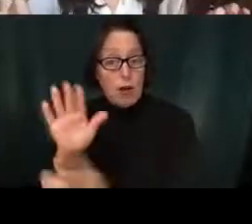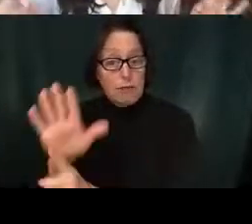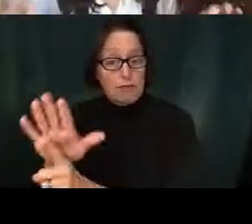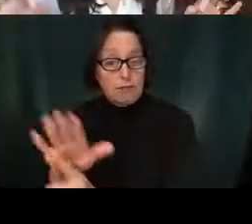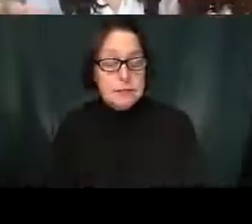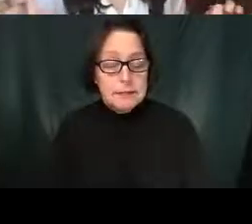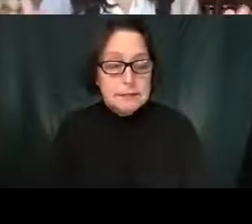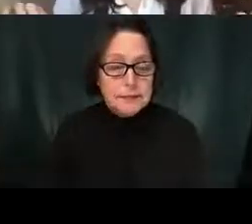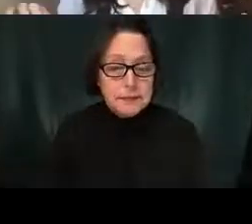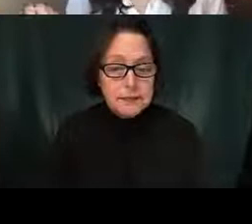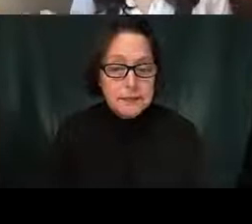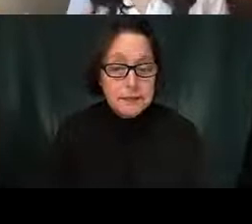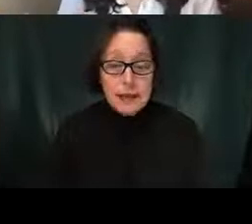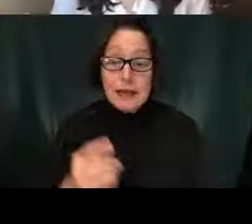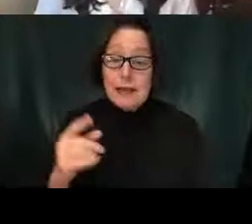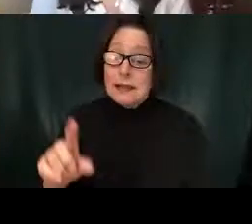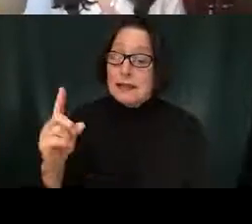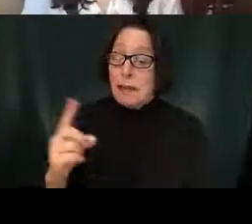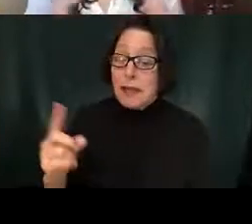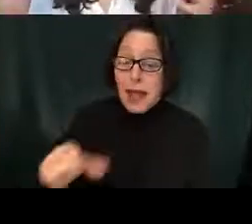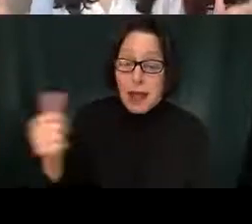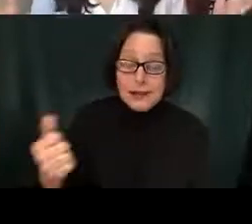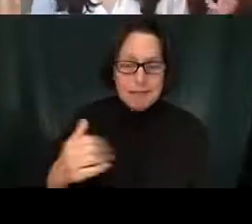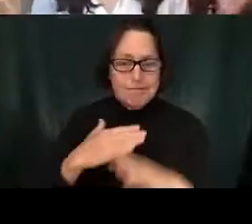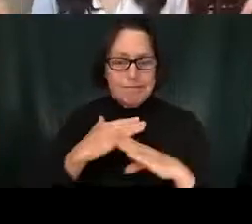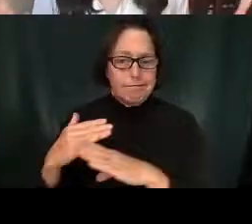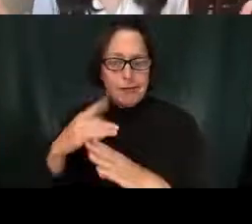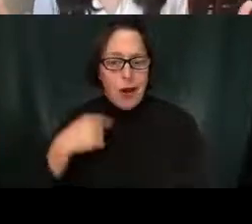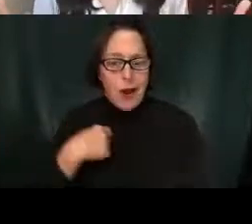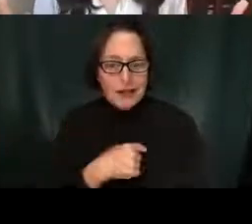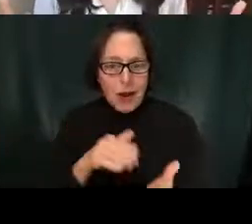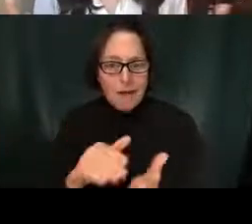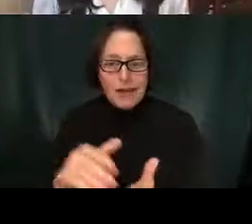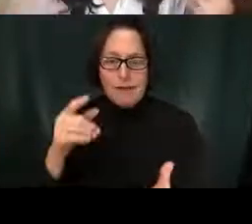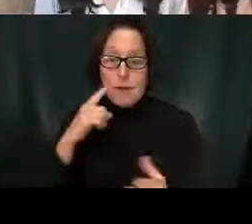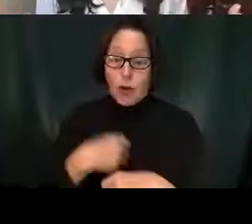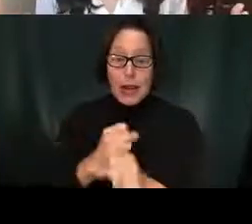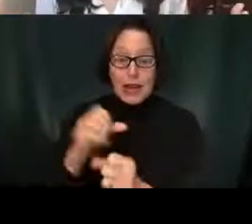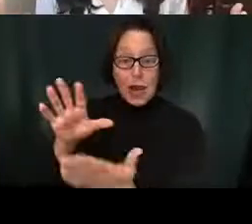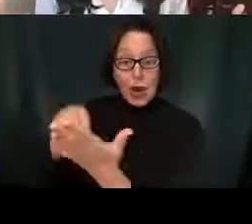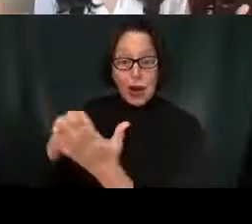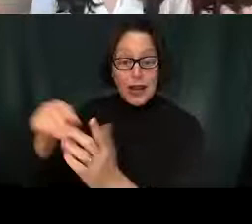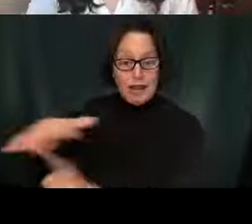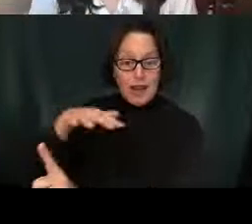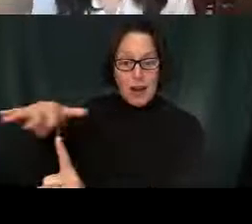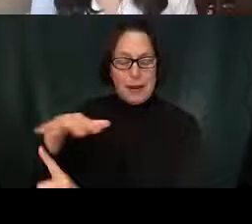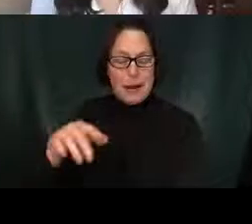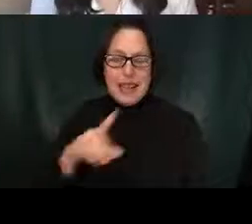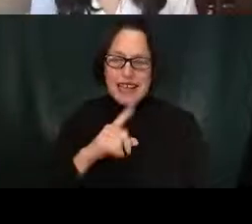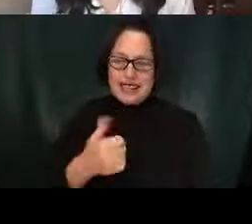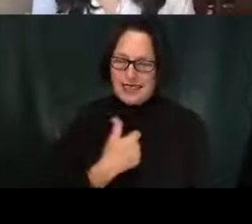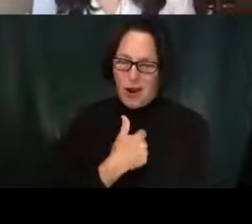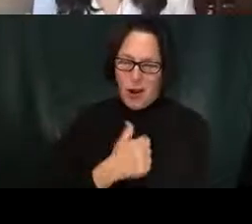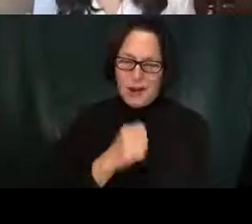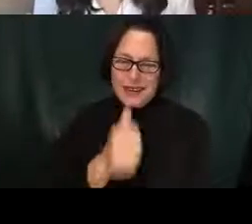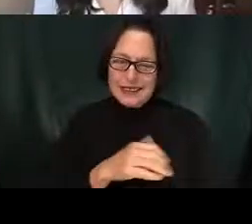Something else that gets in our way often around creating this learning environment is our own discomfort